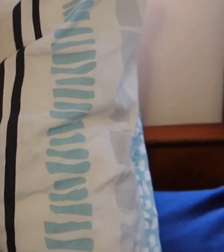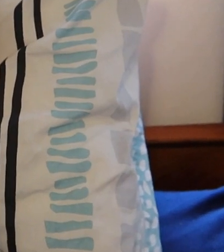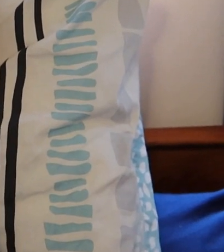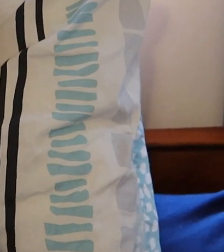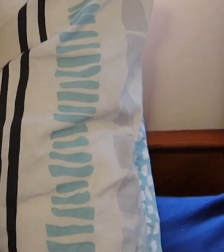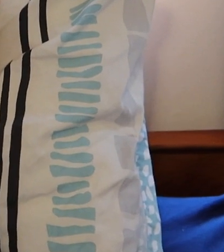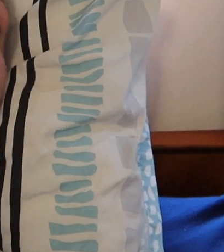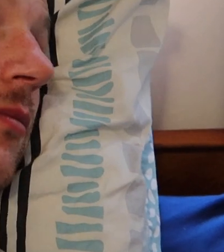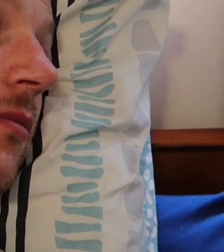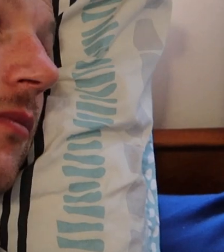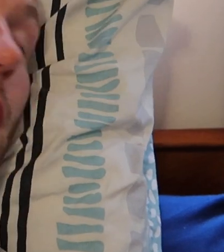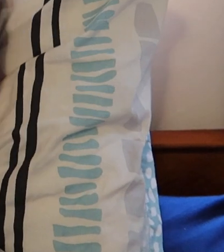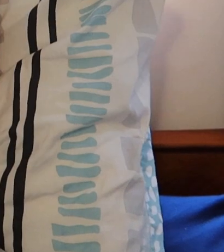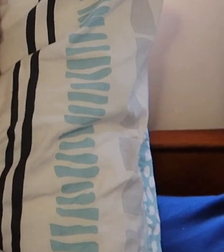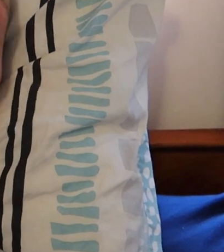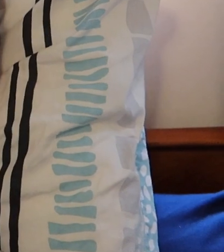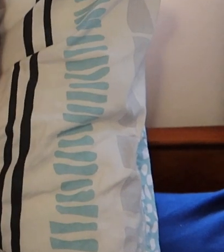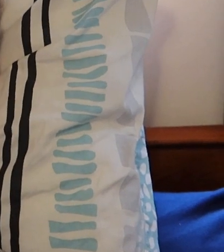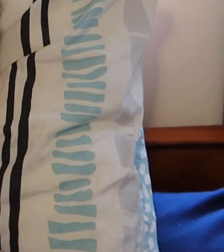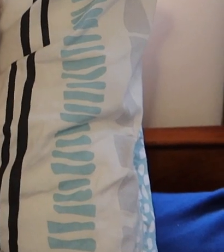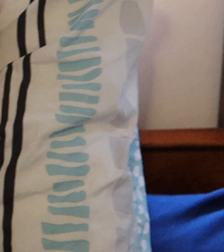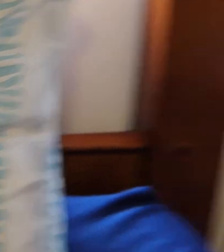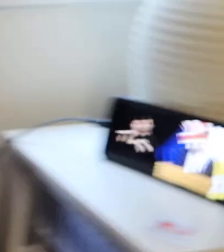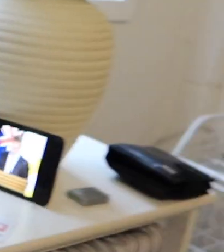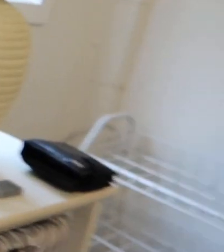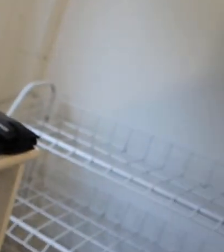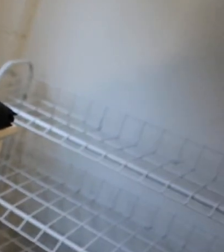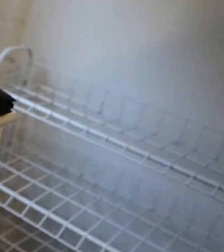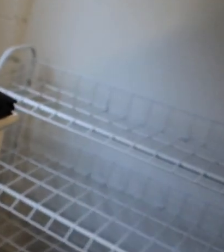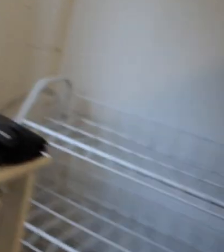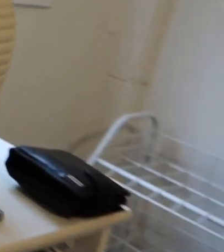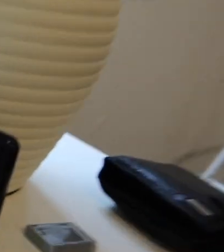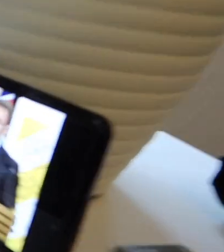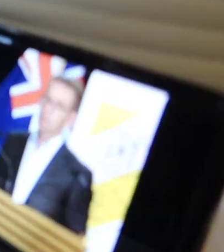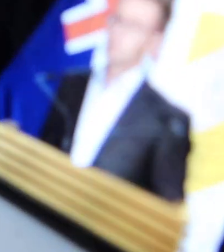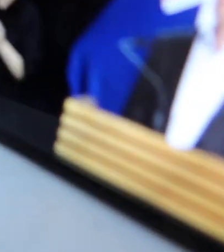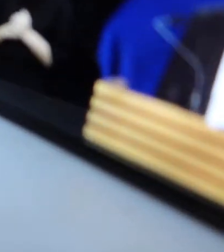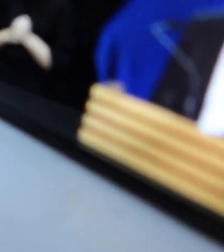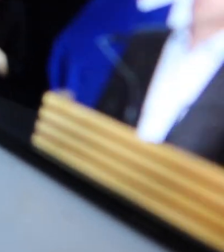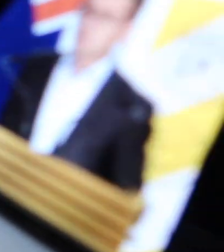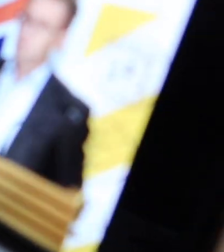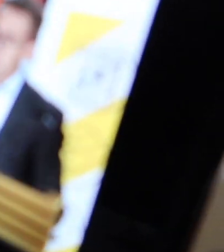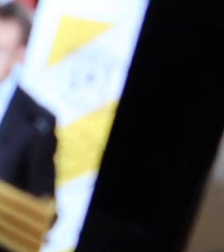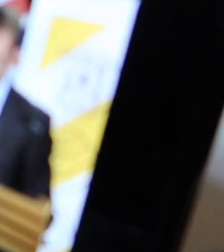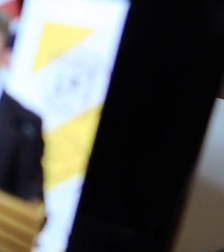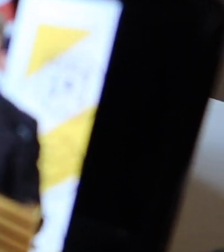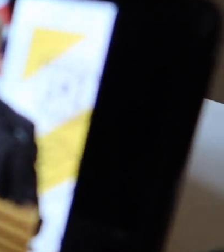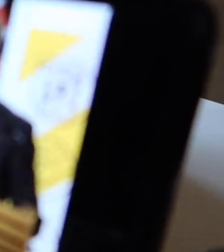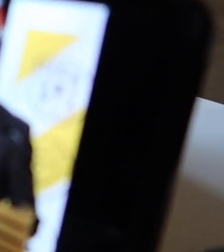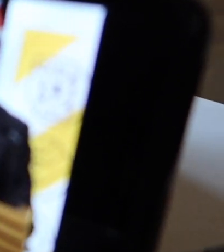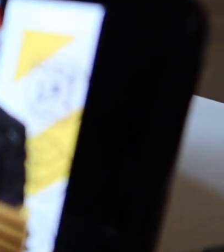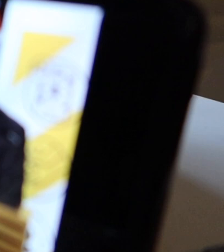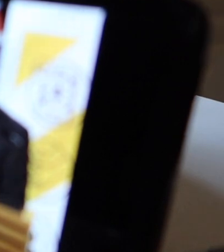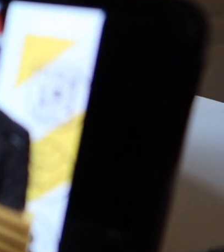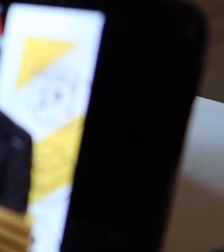Sup, guys? So, have a listen to this shit. In terms of Taranaki, there is testing available there, as